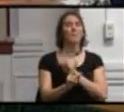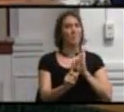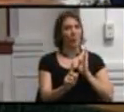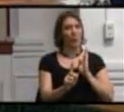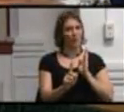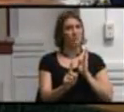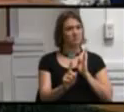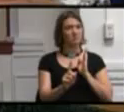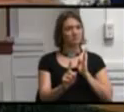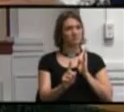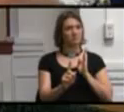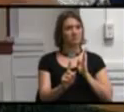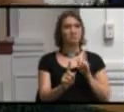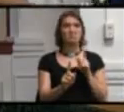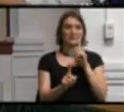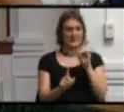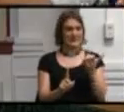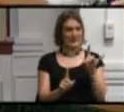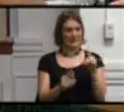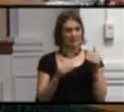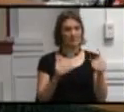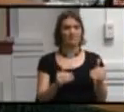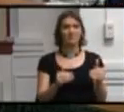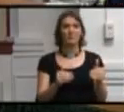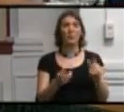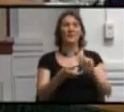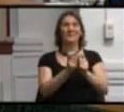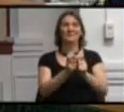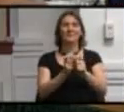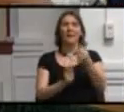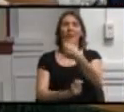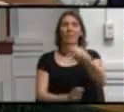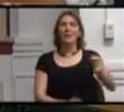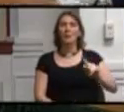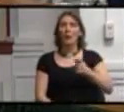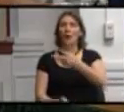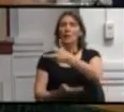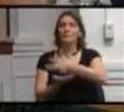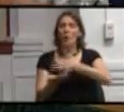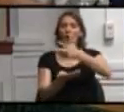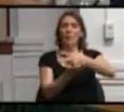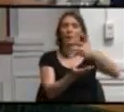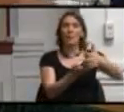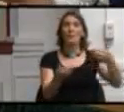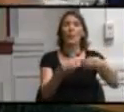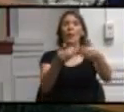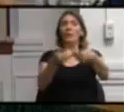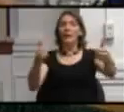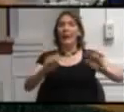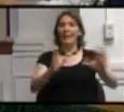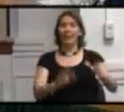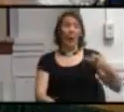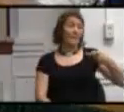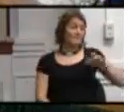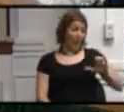ultimately acted upon, a lot line adjustment which would more appropriately separate the